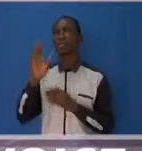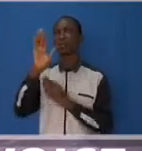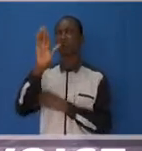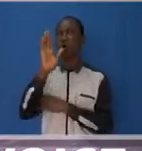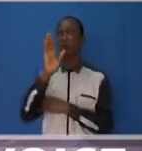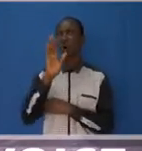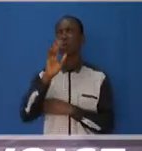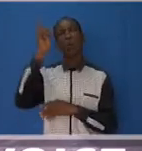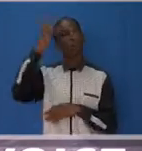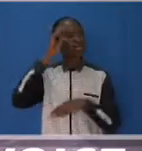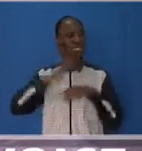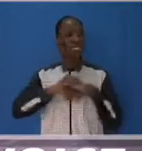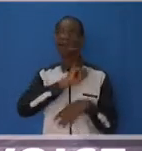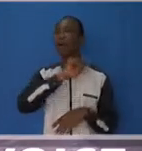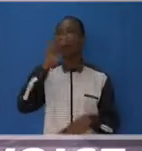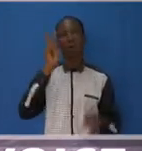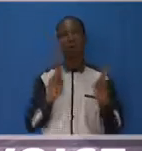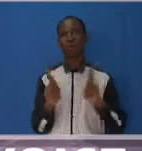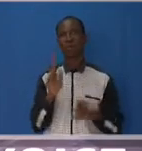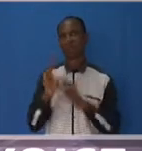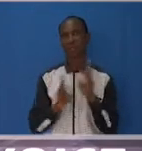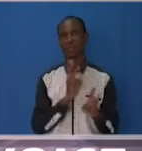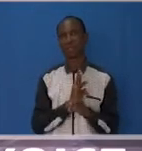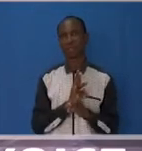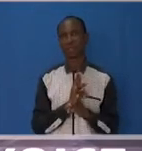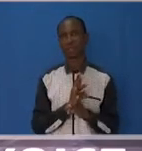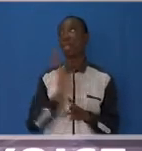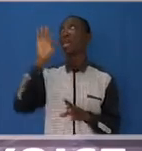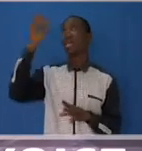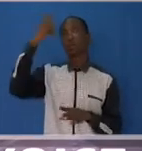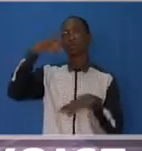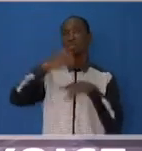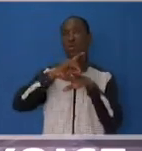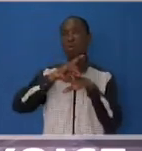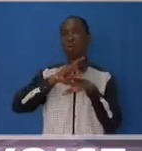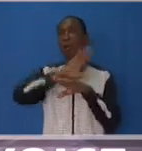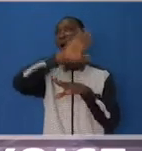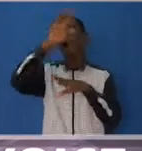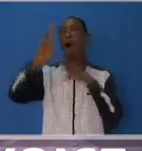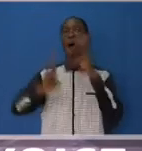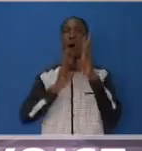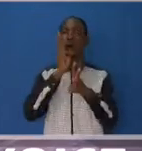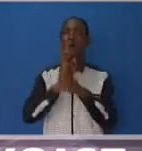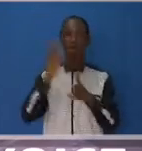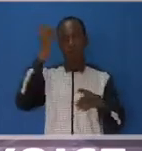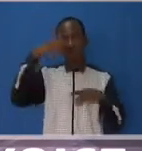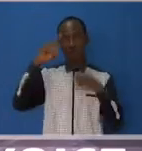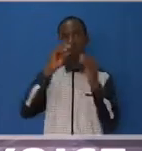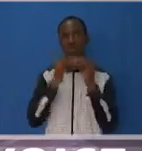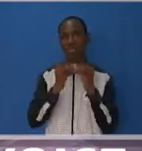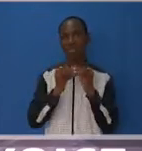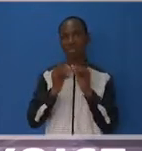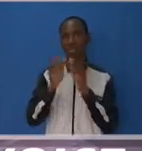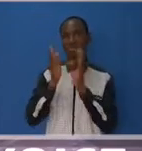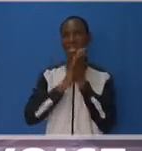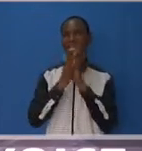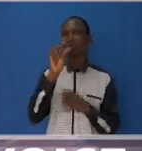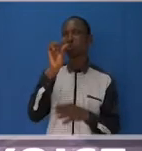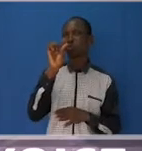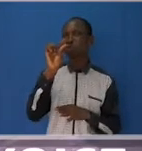when you answer, yeah, what we are seeing, you know, you answer, what we are seeing, you know, you're teaching the bomb, and you're there, get to every